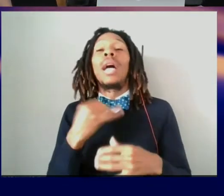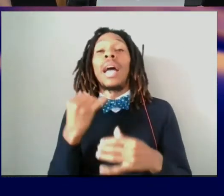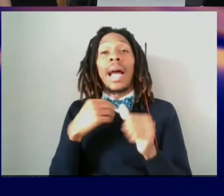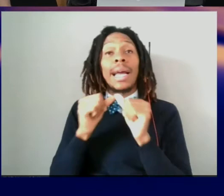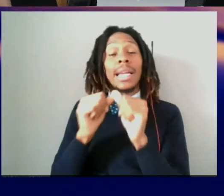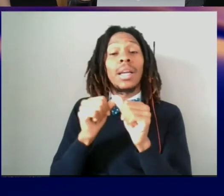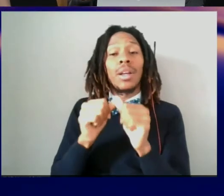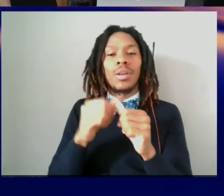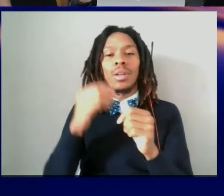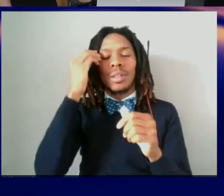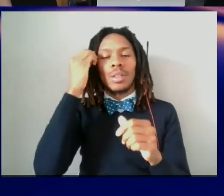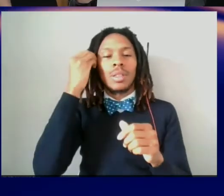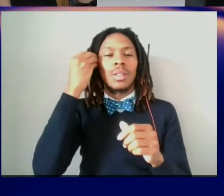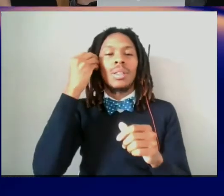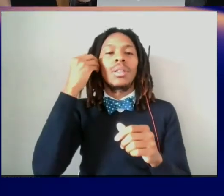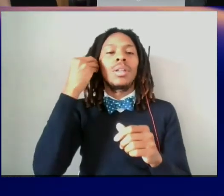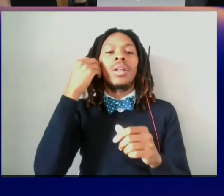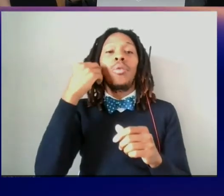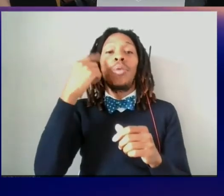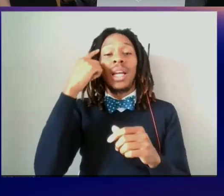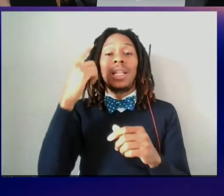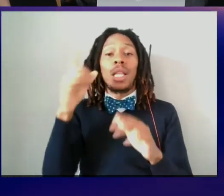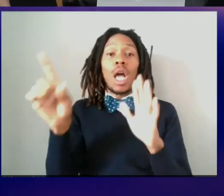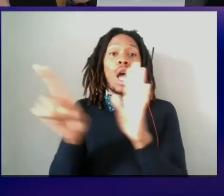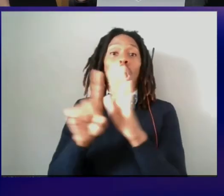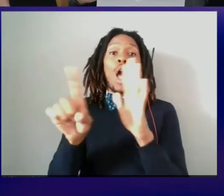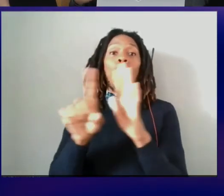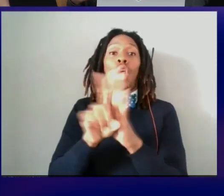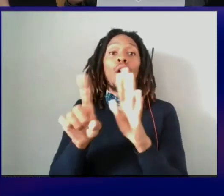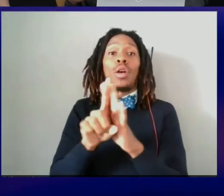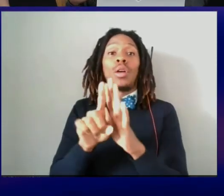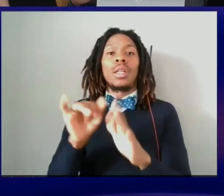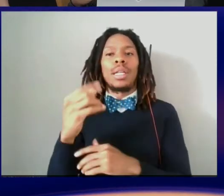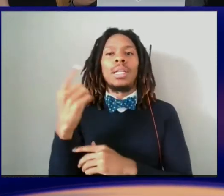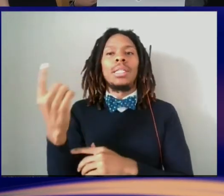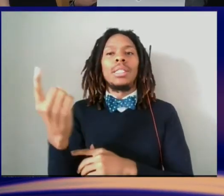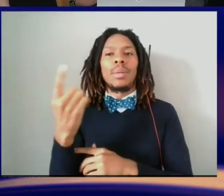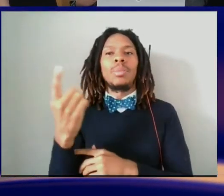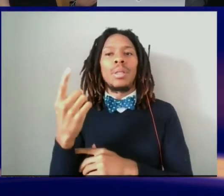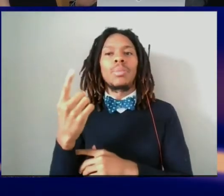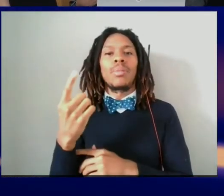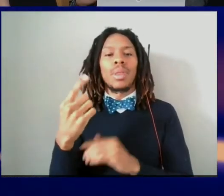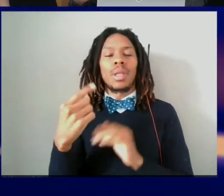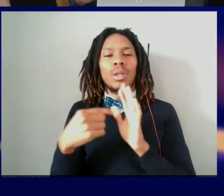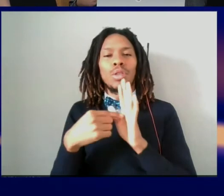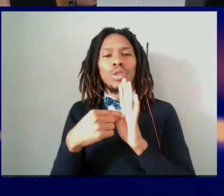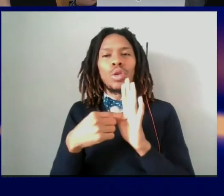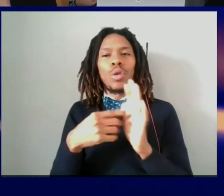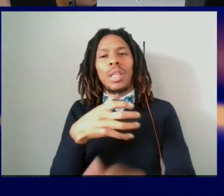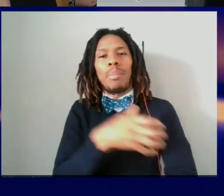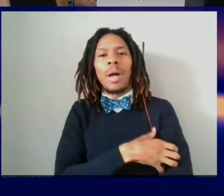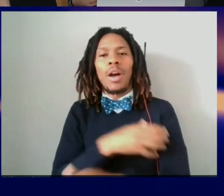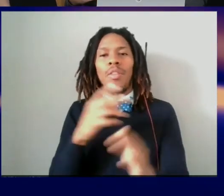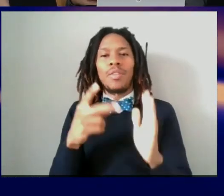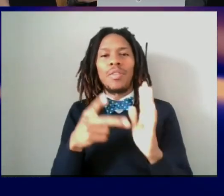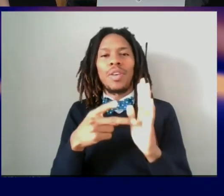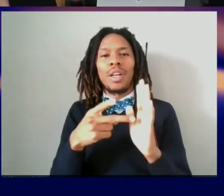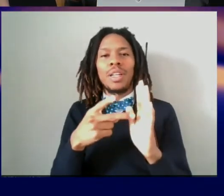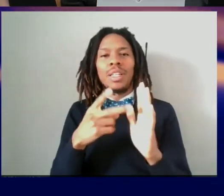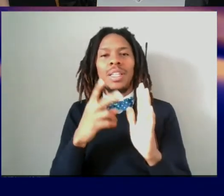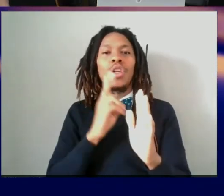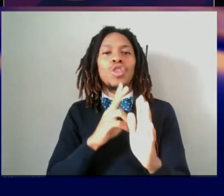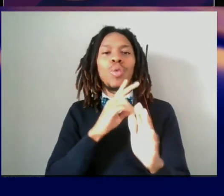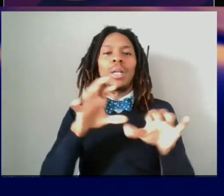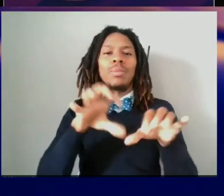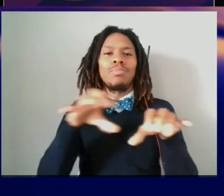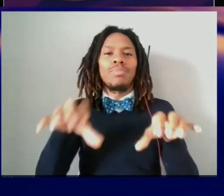that the alarms are something that really showcase the power of a digital twin application in this case. So you can have